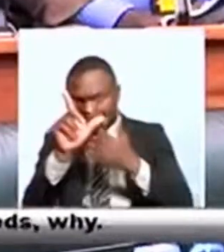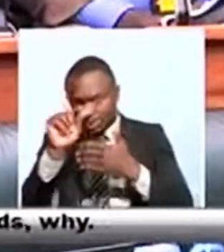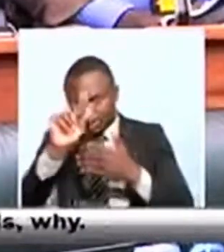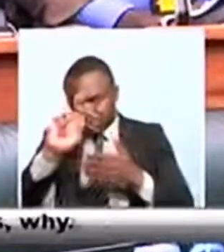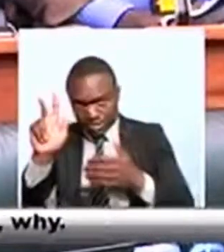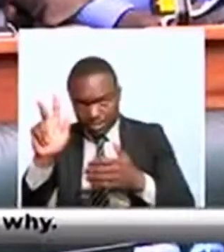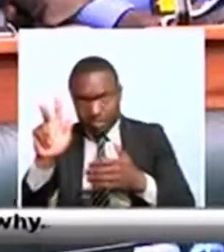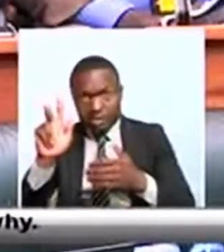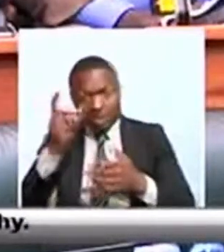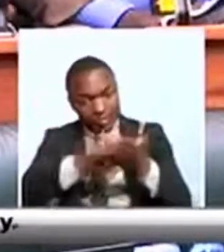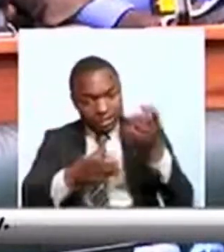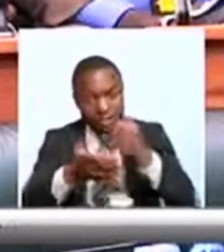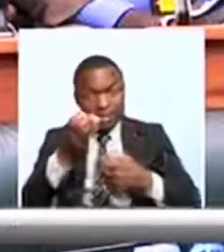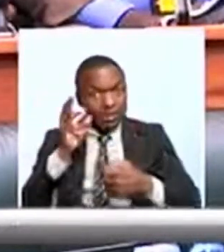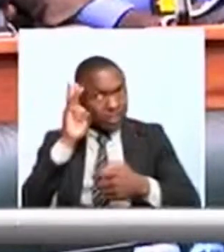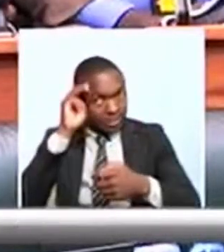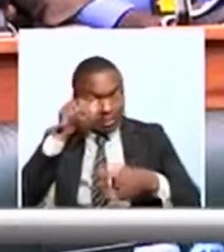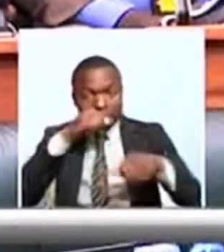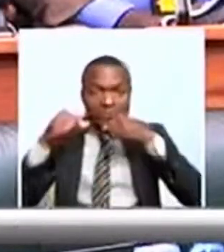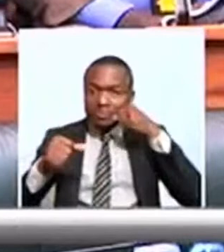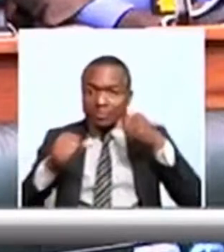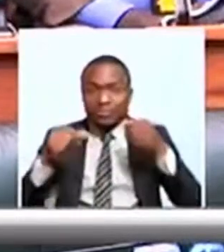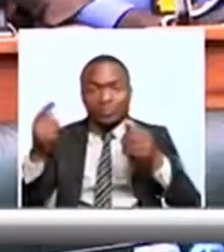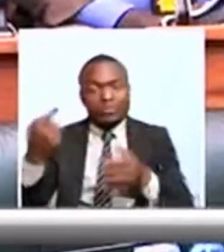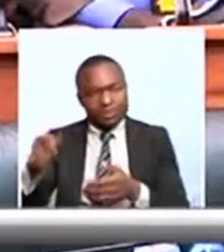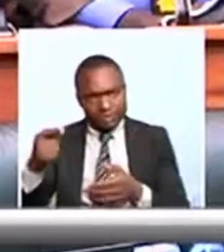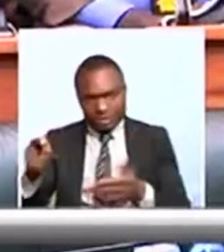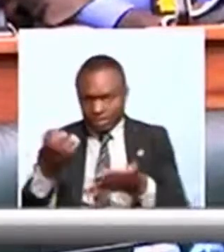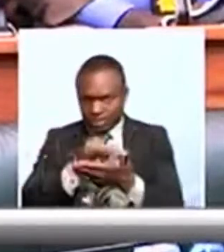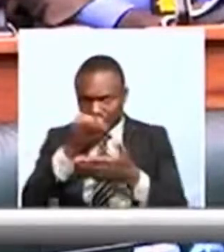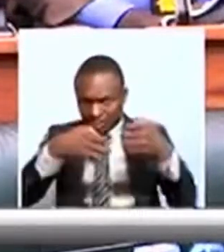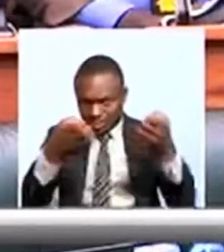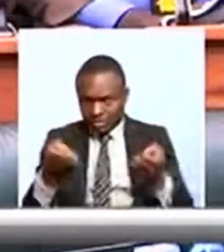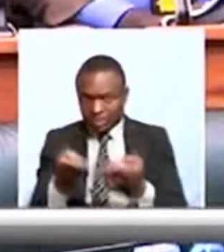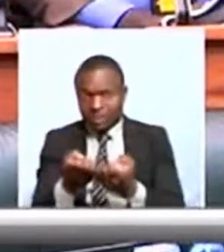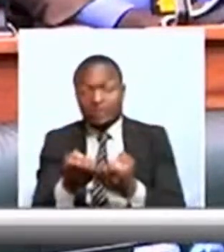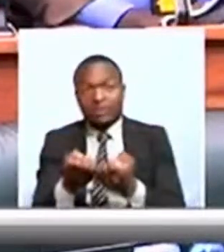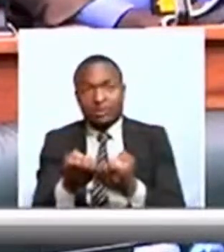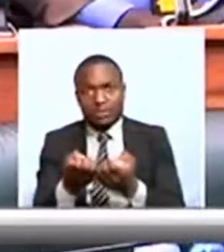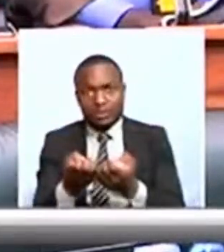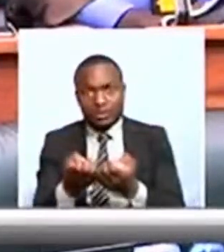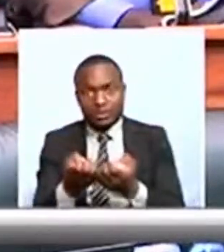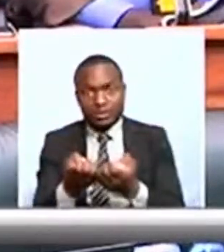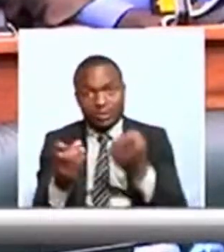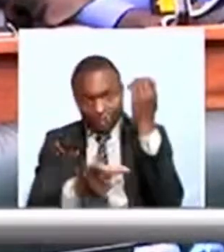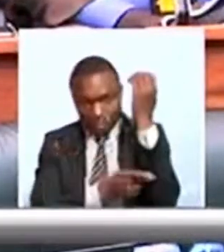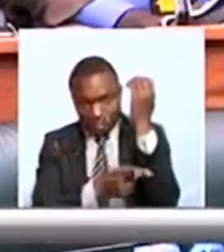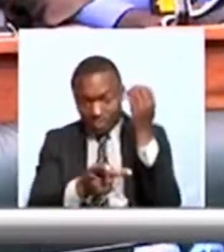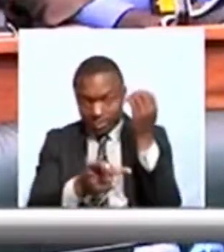Ministry of Agriculture and Green Economy and Environment and the Department of Settlement in the